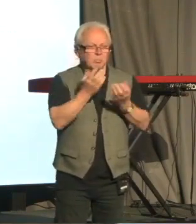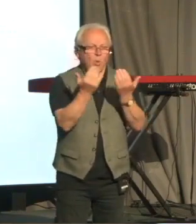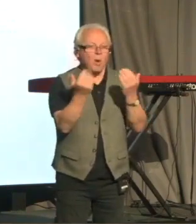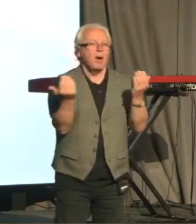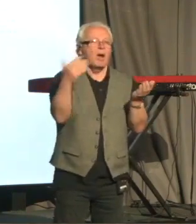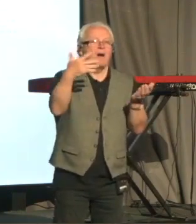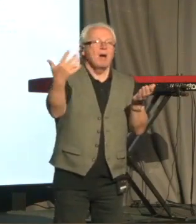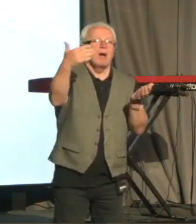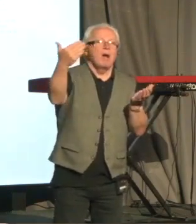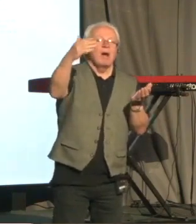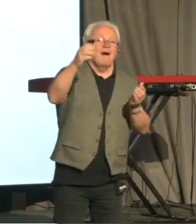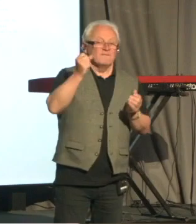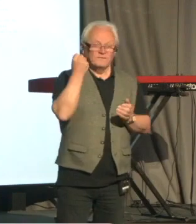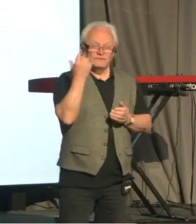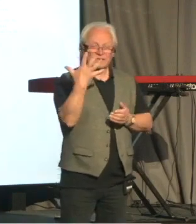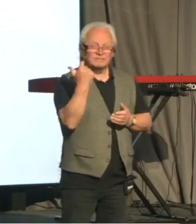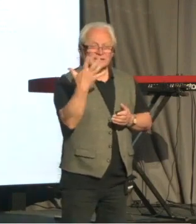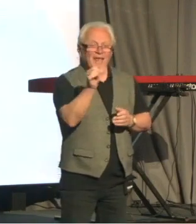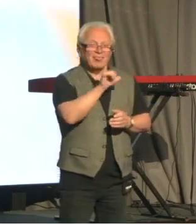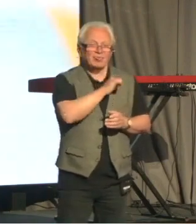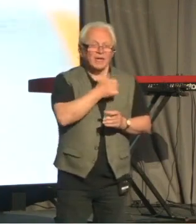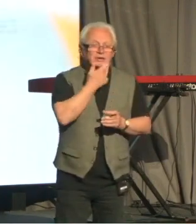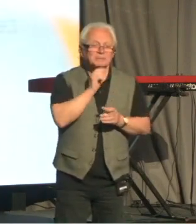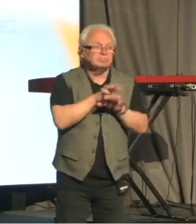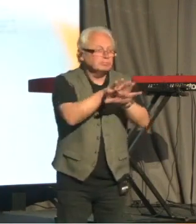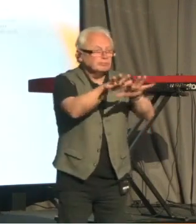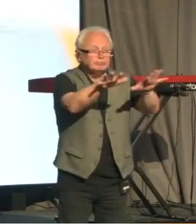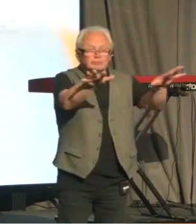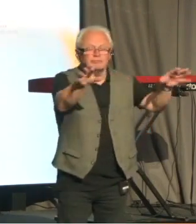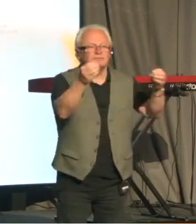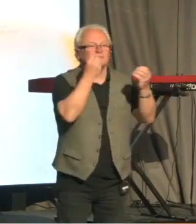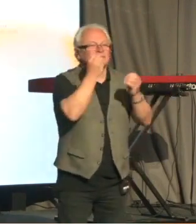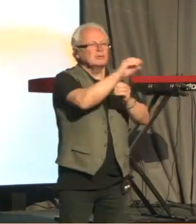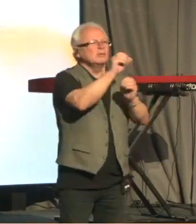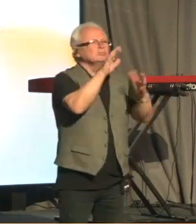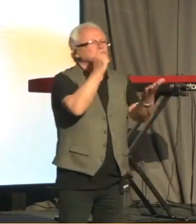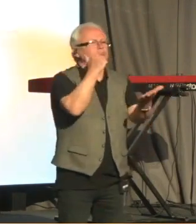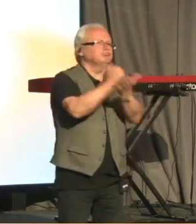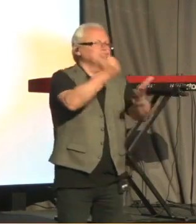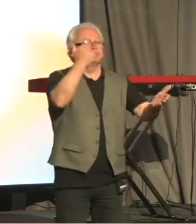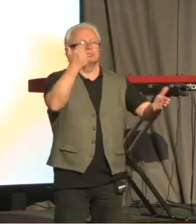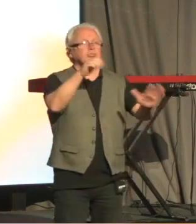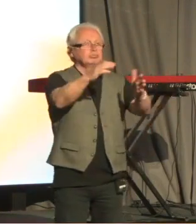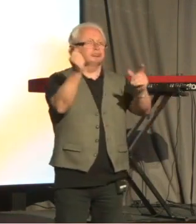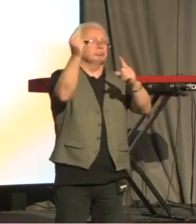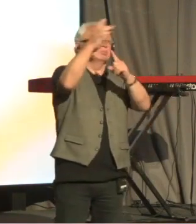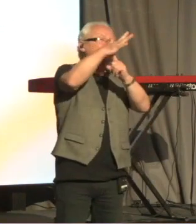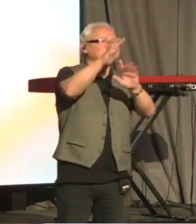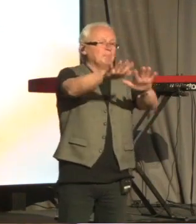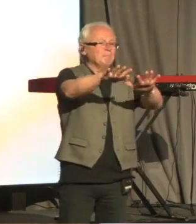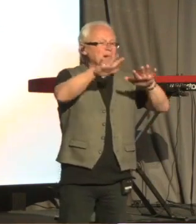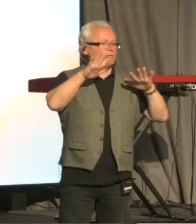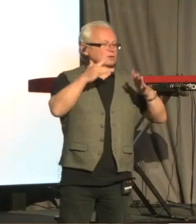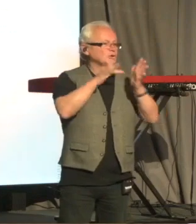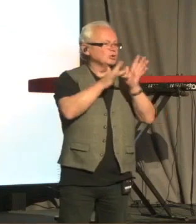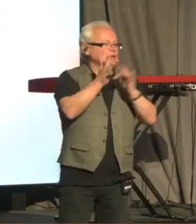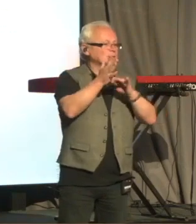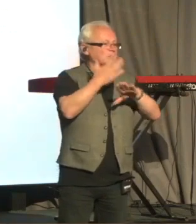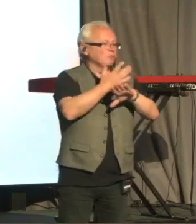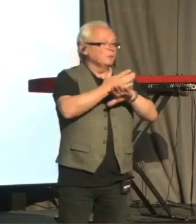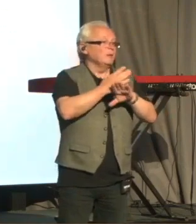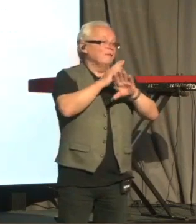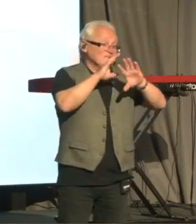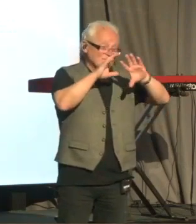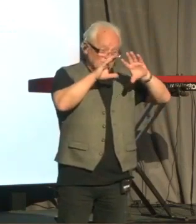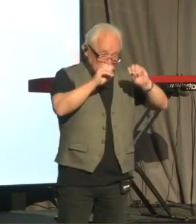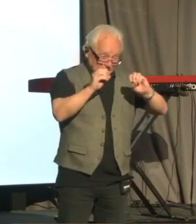I believe, the greatest miracles that Jesus ever performed. And after the miracle happens, Jesus takes himself off to the